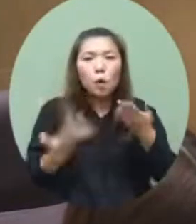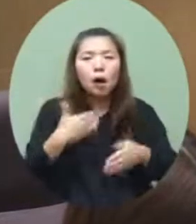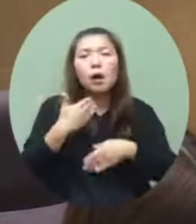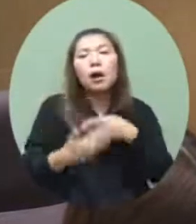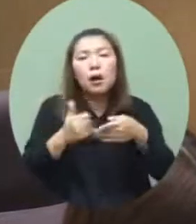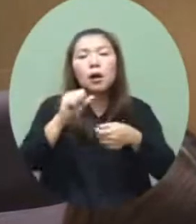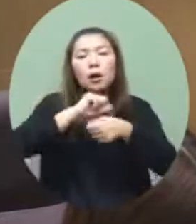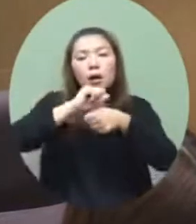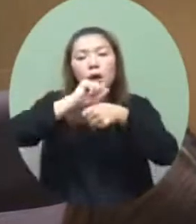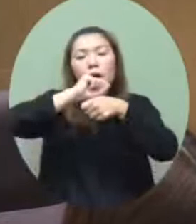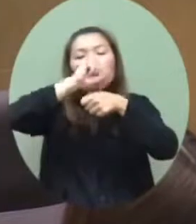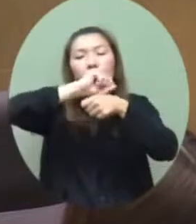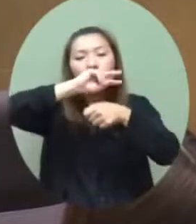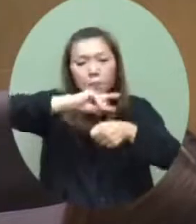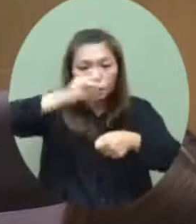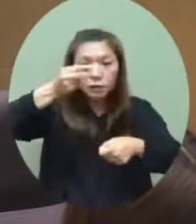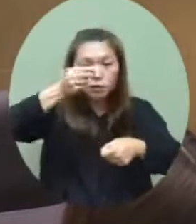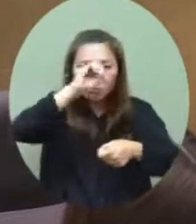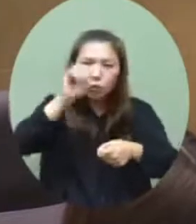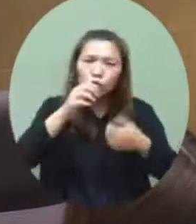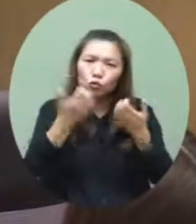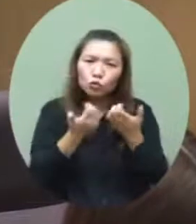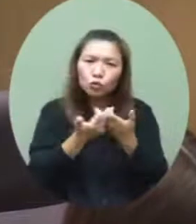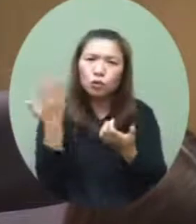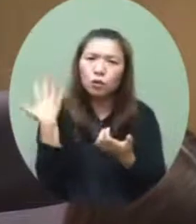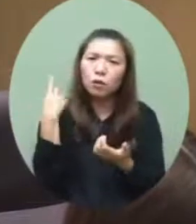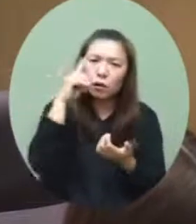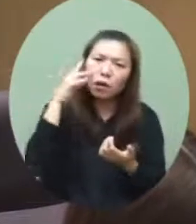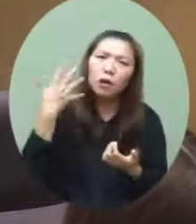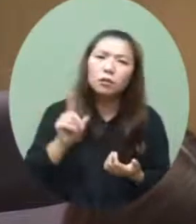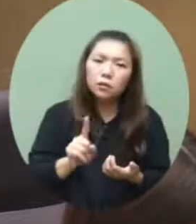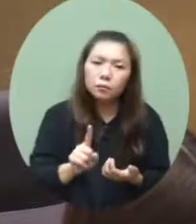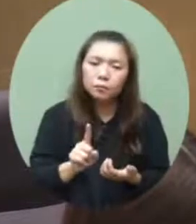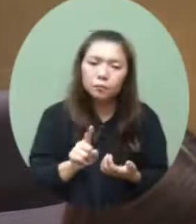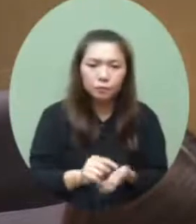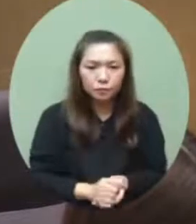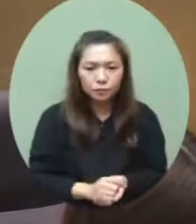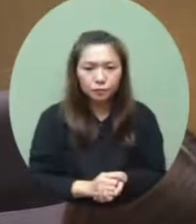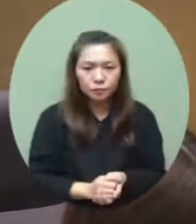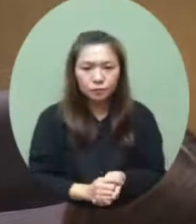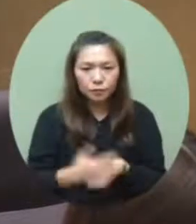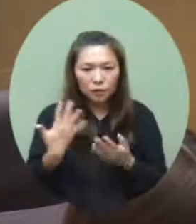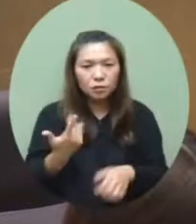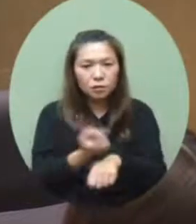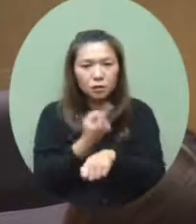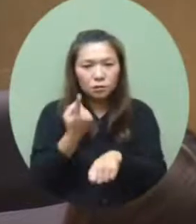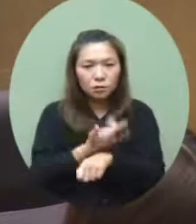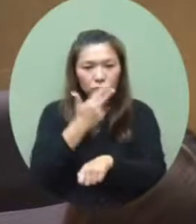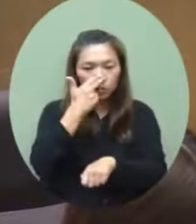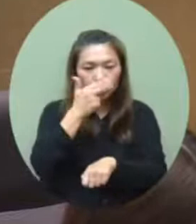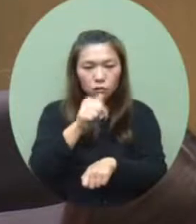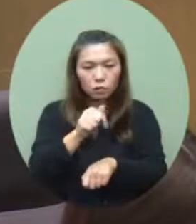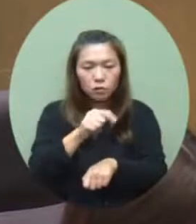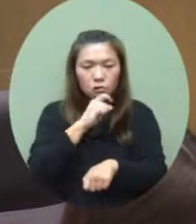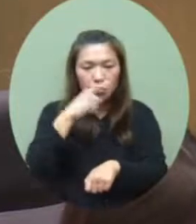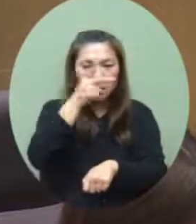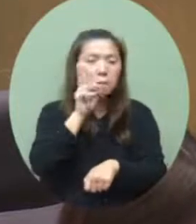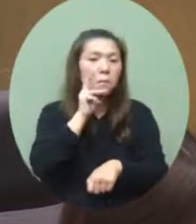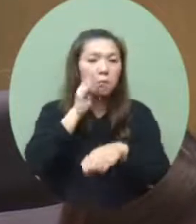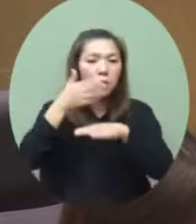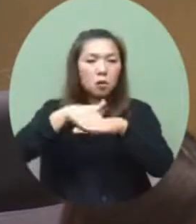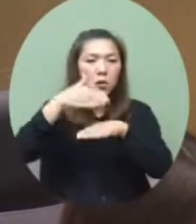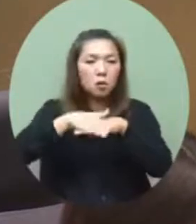about a 70% increase. Was it a slow climb or a rapid